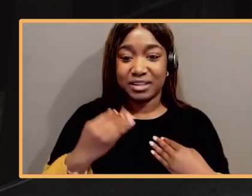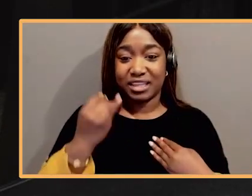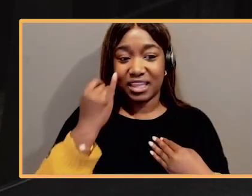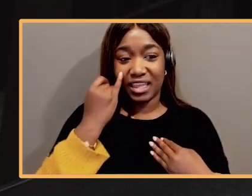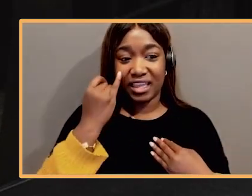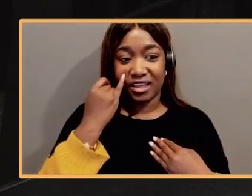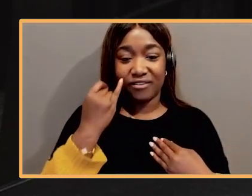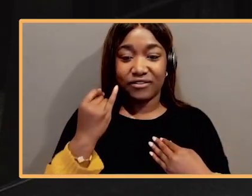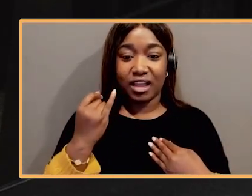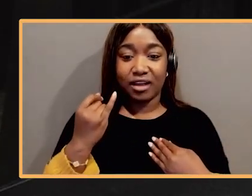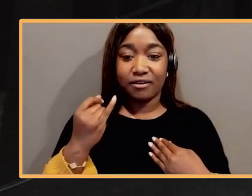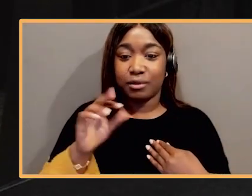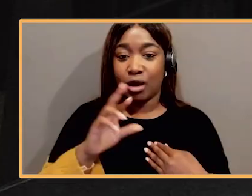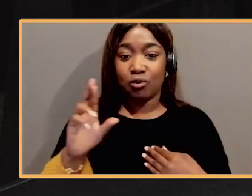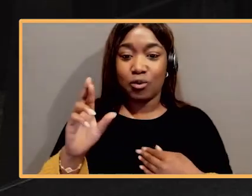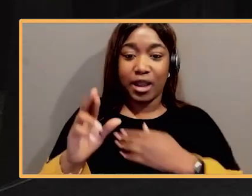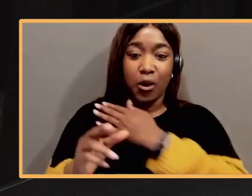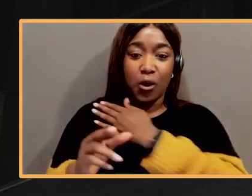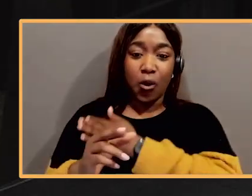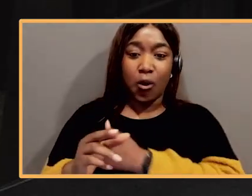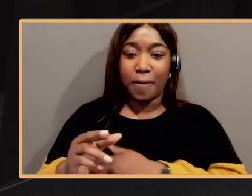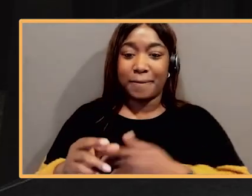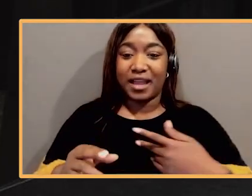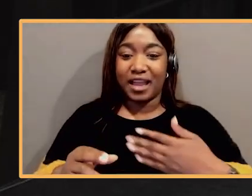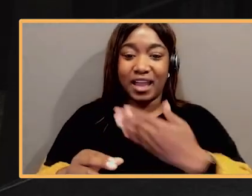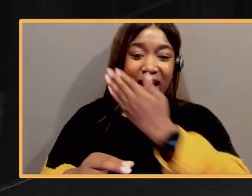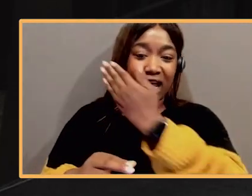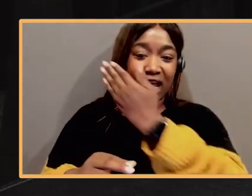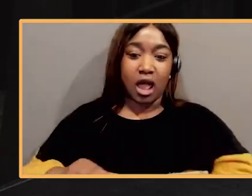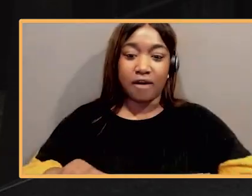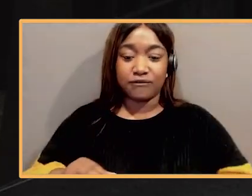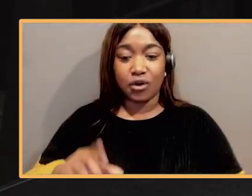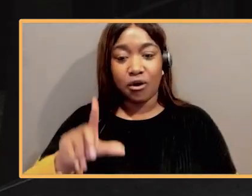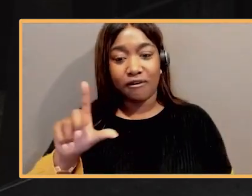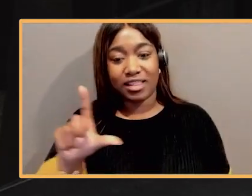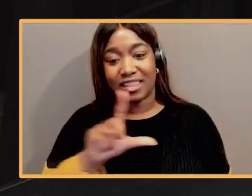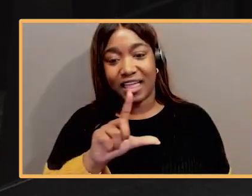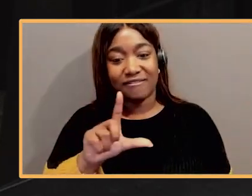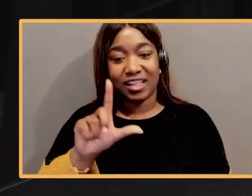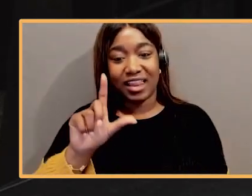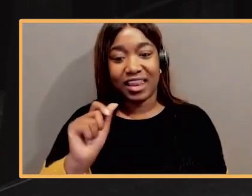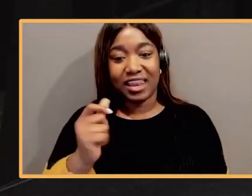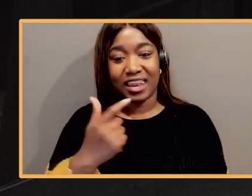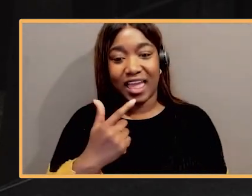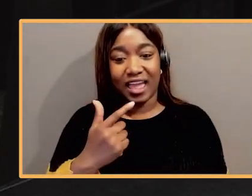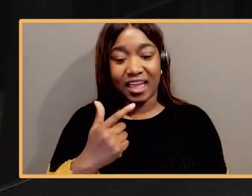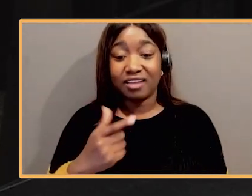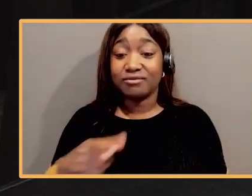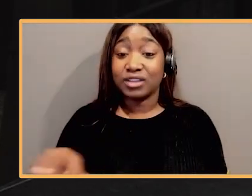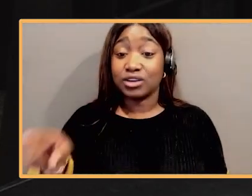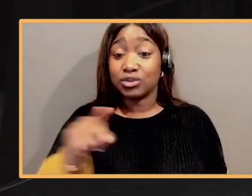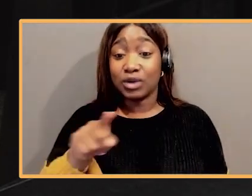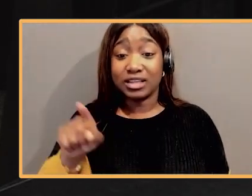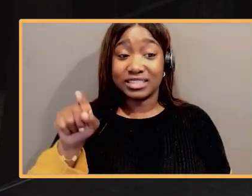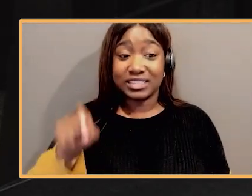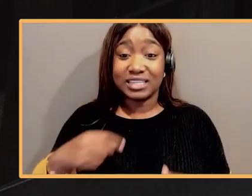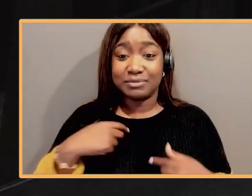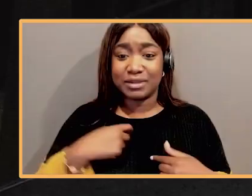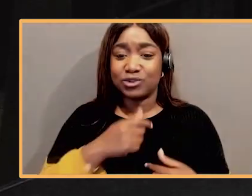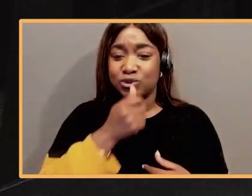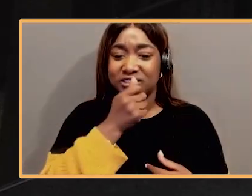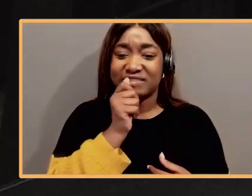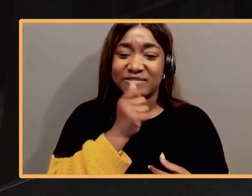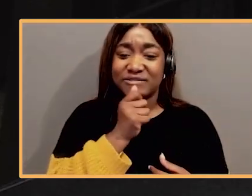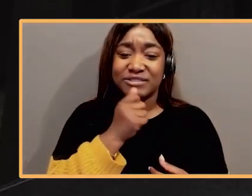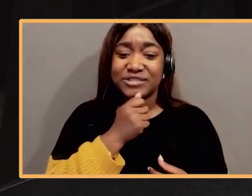my right arm or my left leg or something. I feel like y'all need me to suffer. And trust